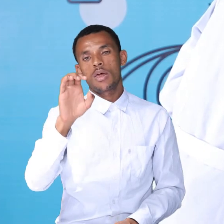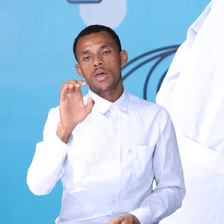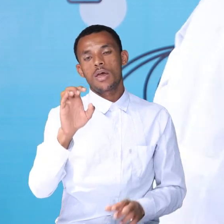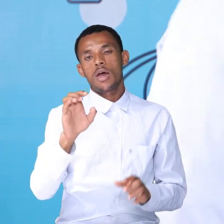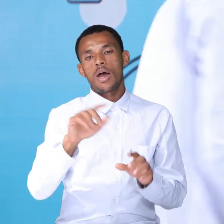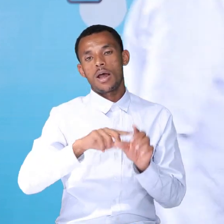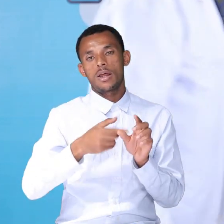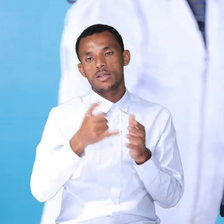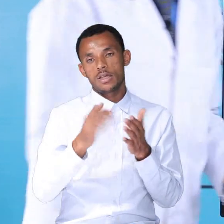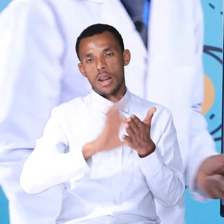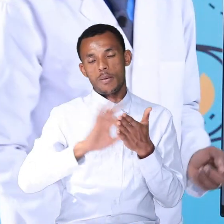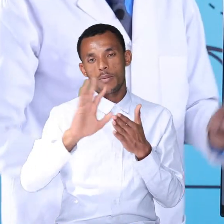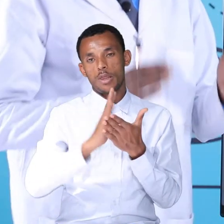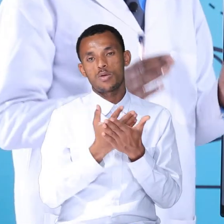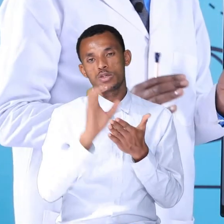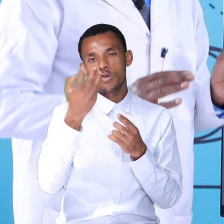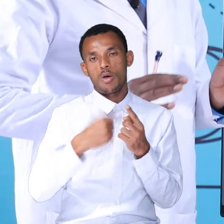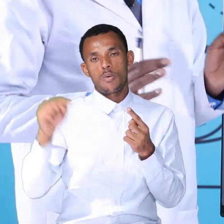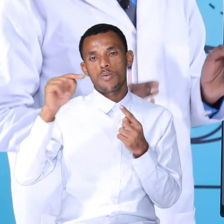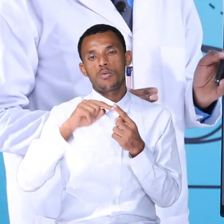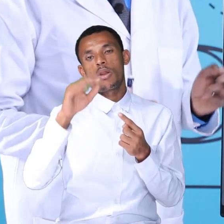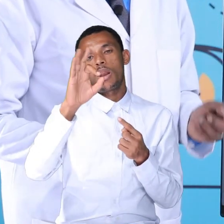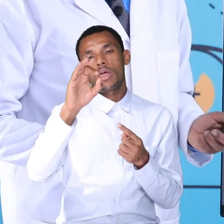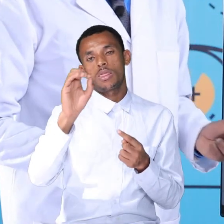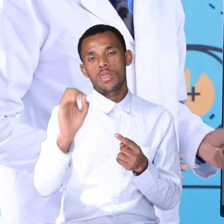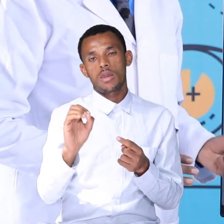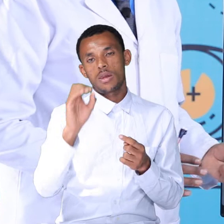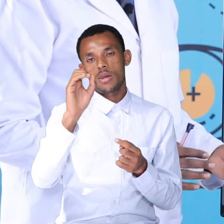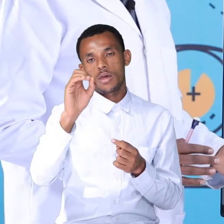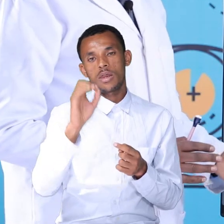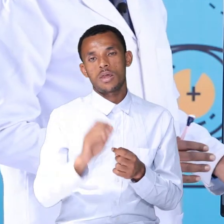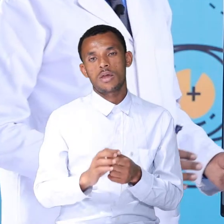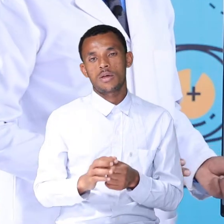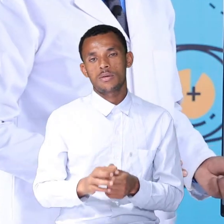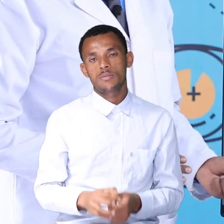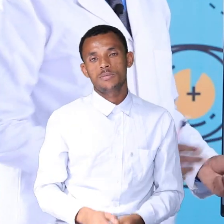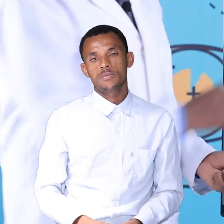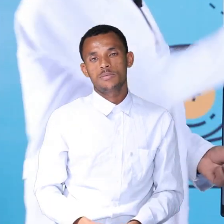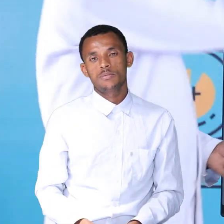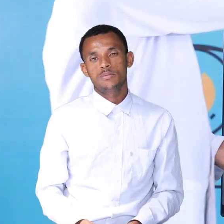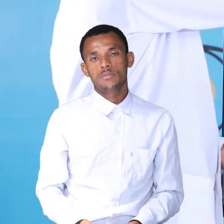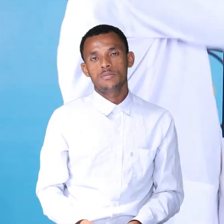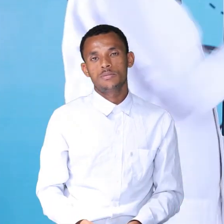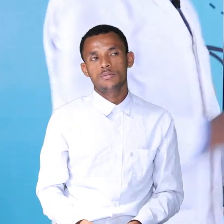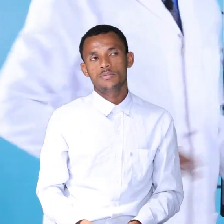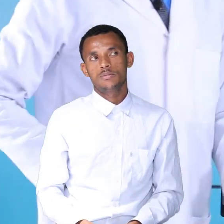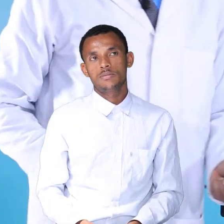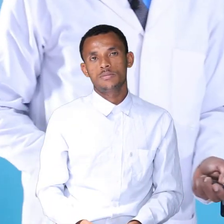The measure of the angle A, it is a number between 0 and 90 degree it will be.